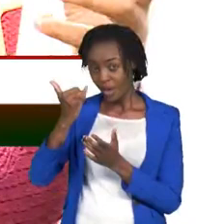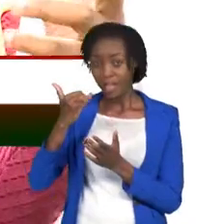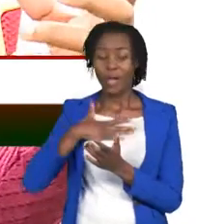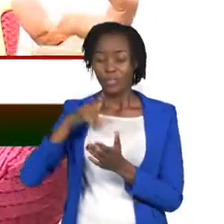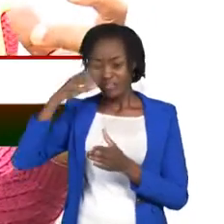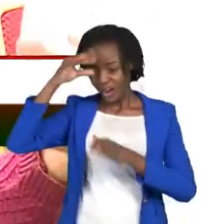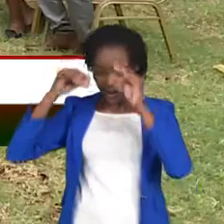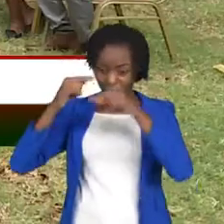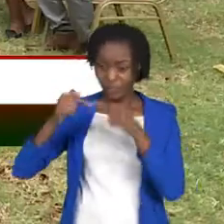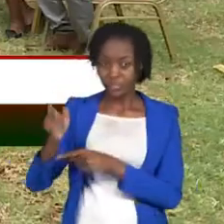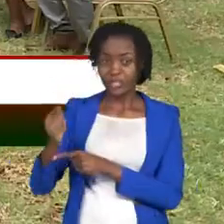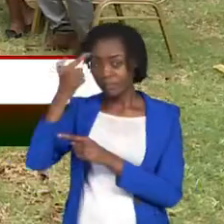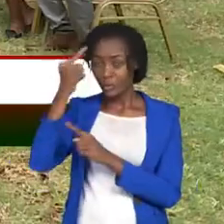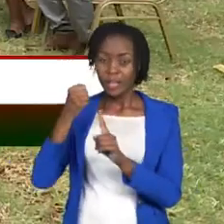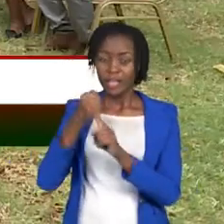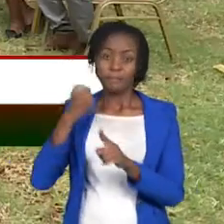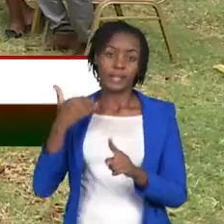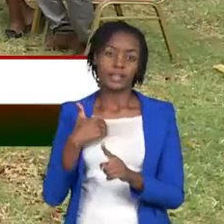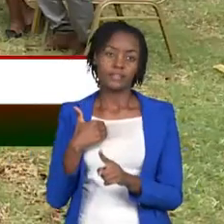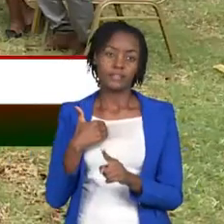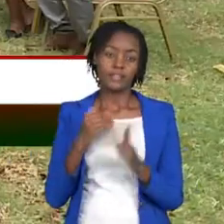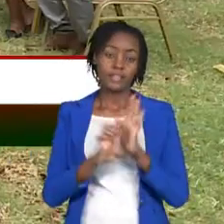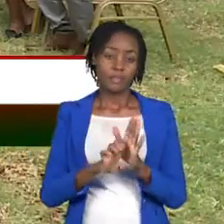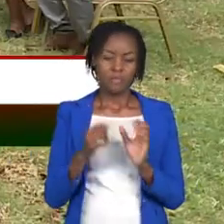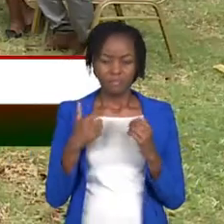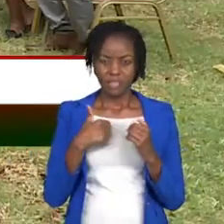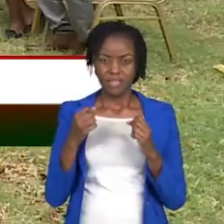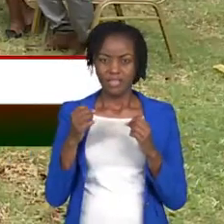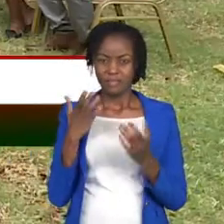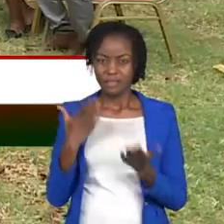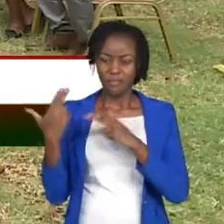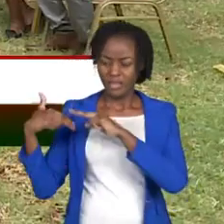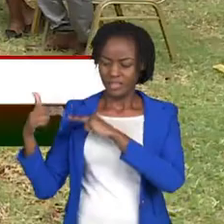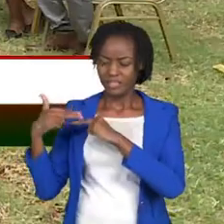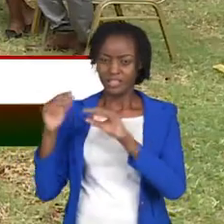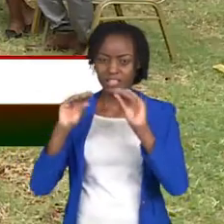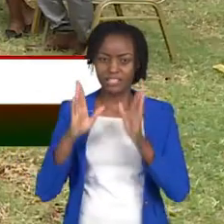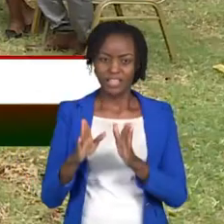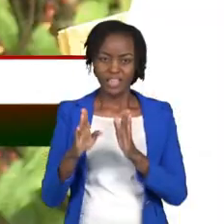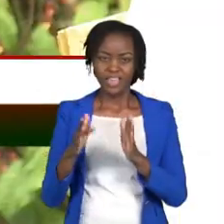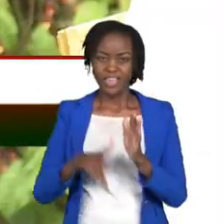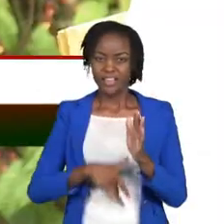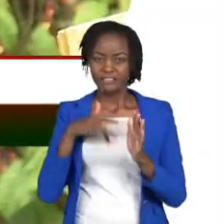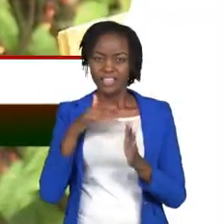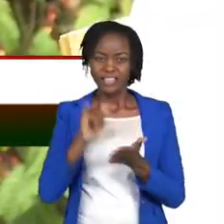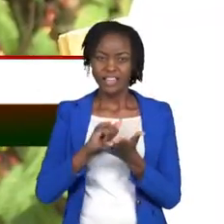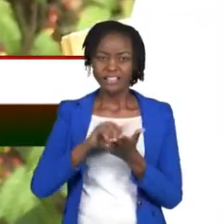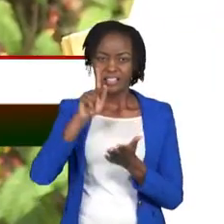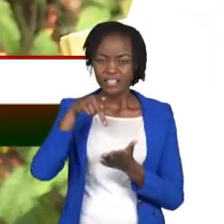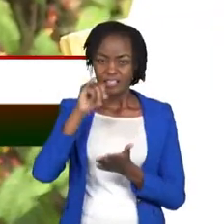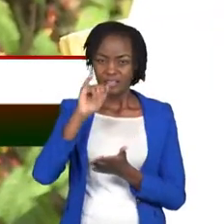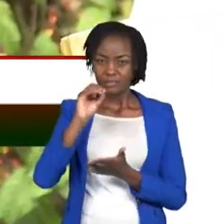we felt the impact. If I am a history teacher and I feel like Pio Gamapinto is not well defined in the